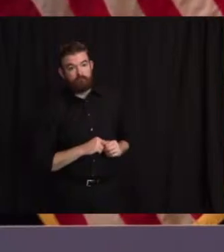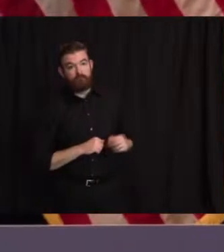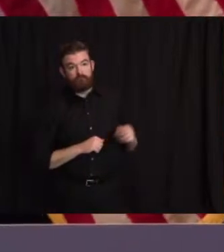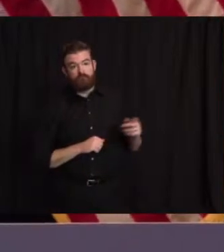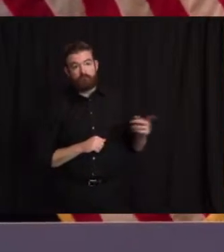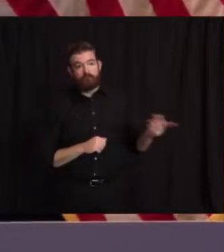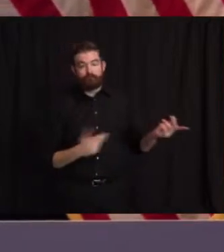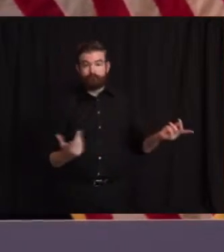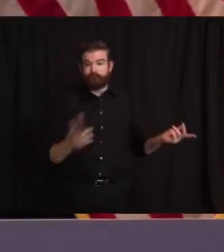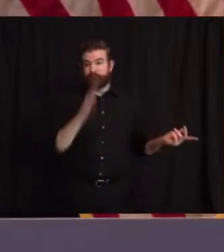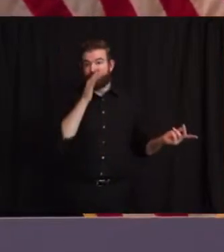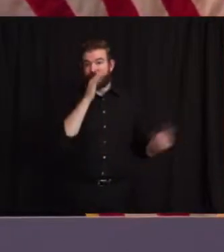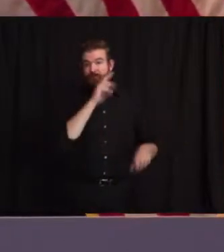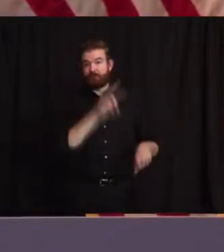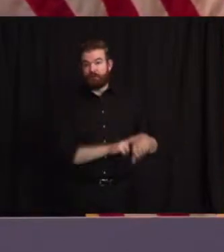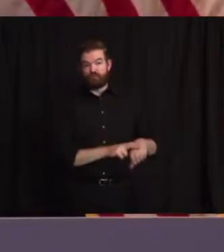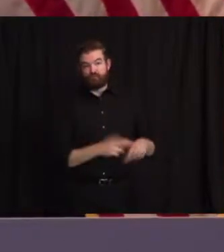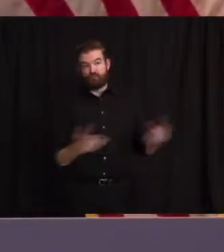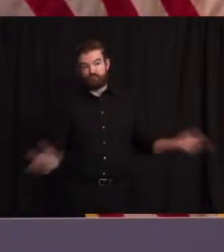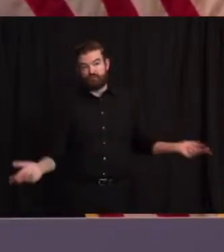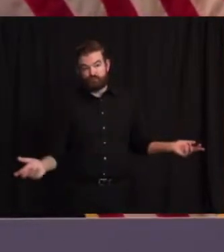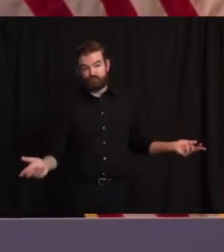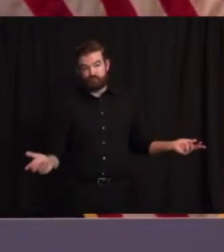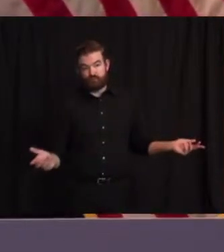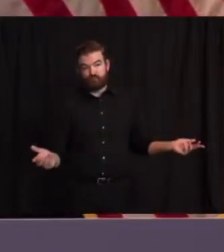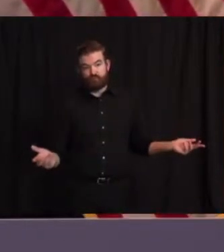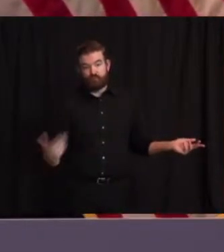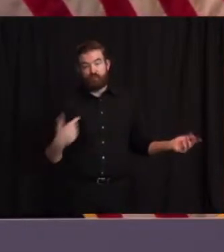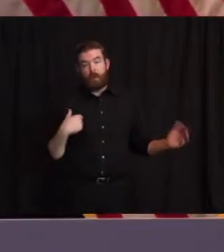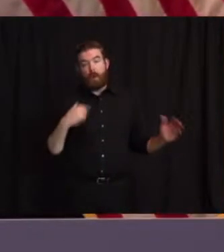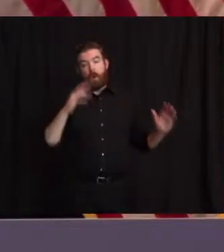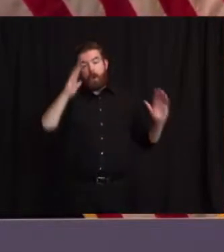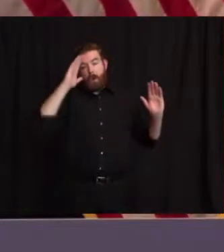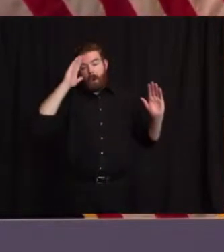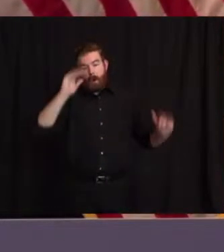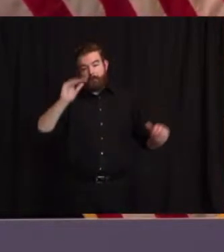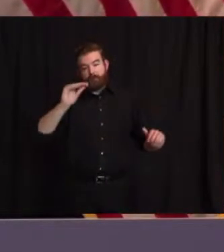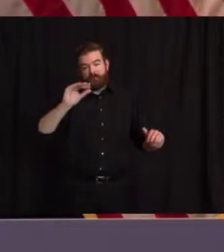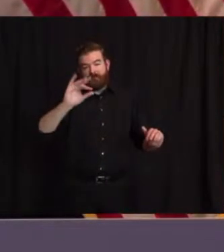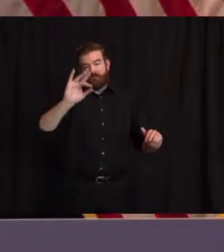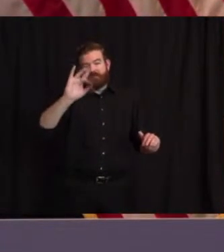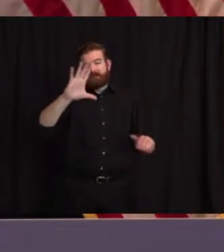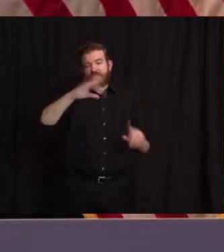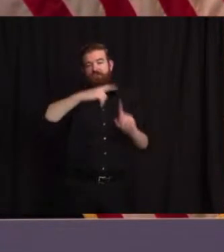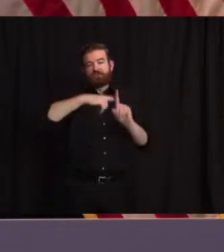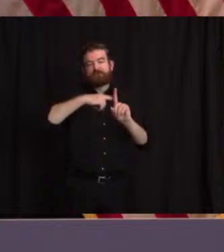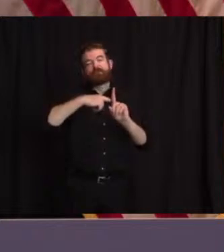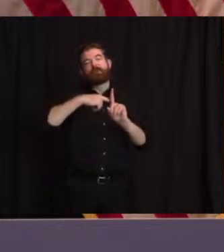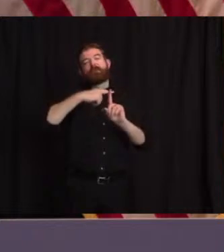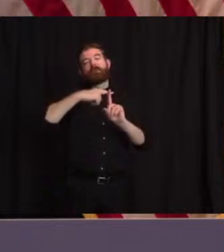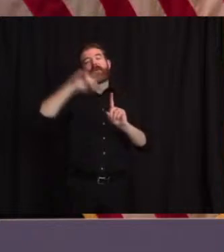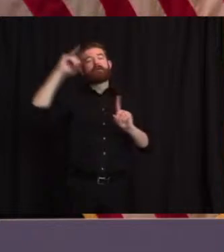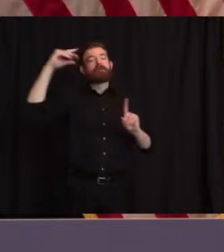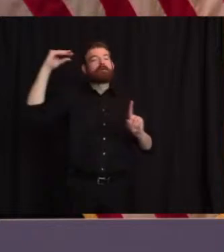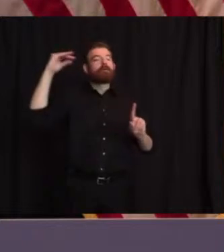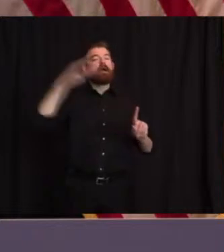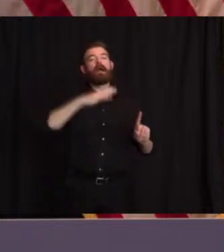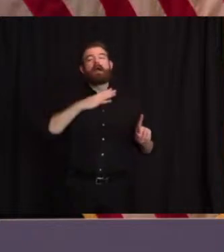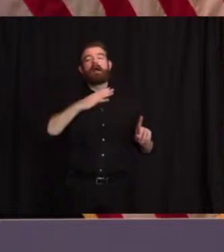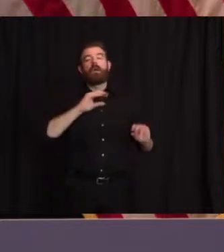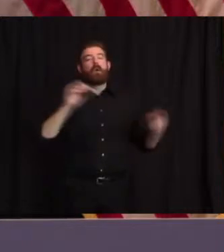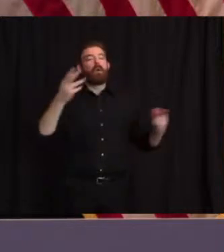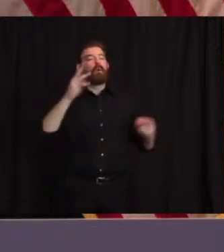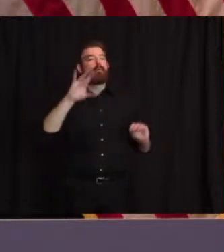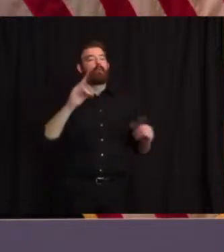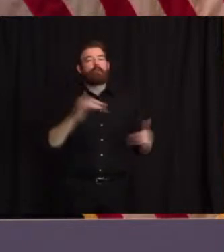normally overwhelmingly, and I hope it's 85, sunny, and low humidity. It's going to be none of that this weekend. And so I'm not